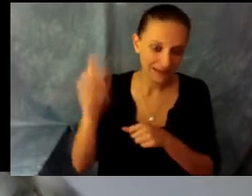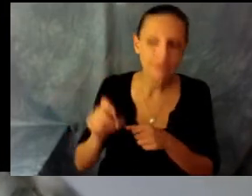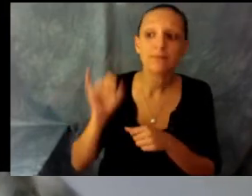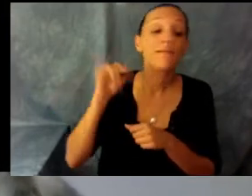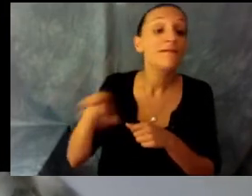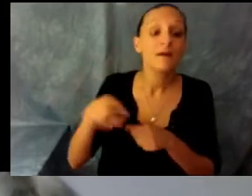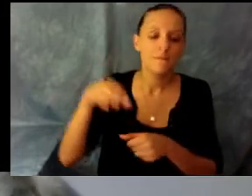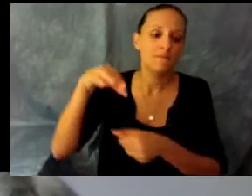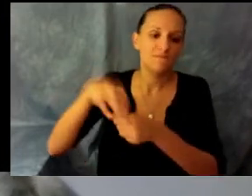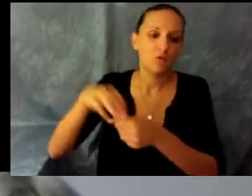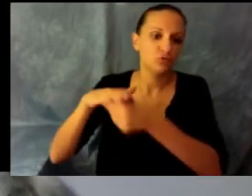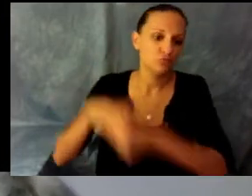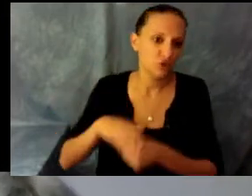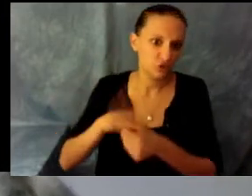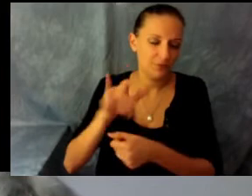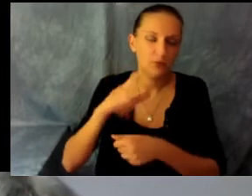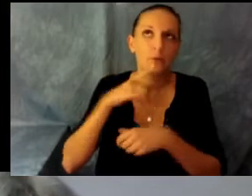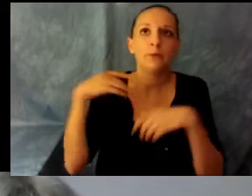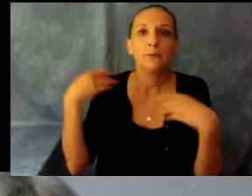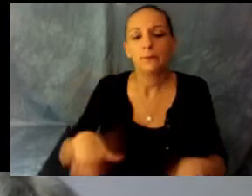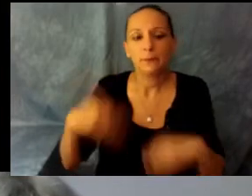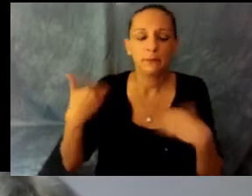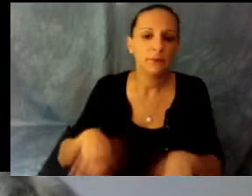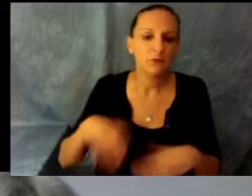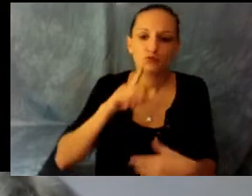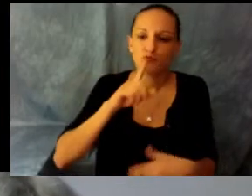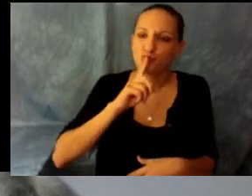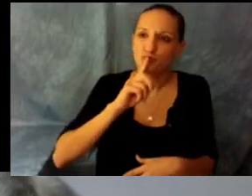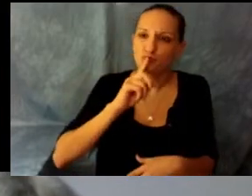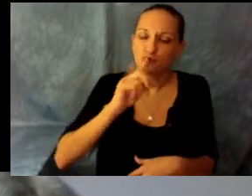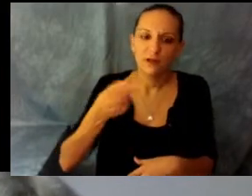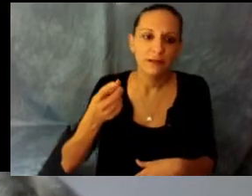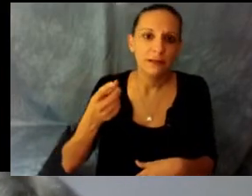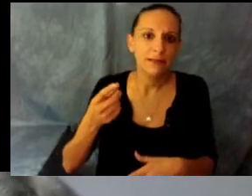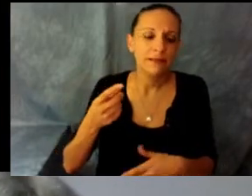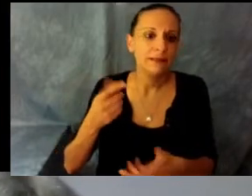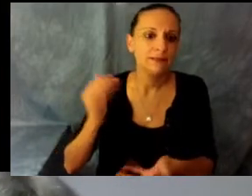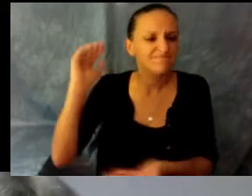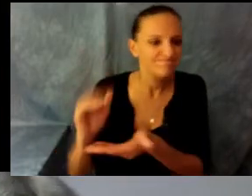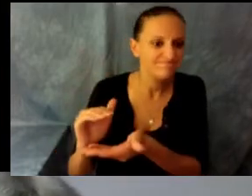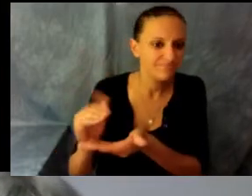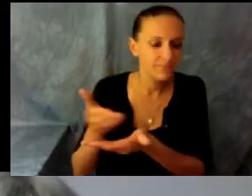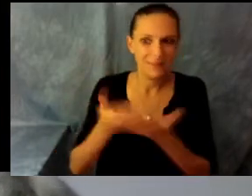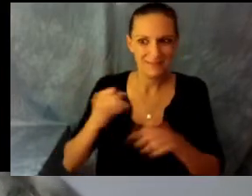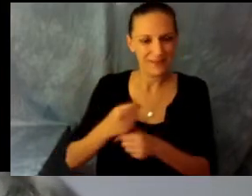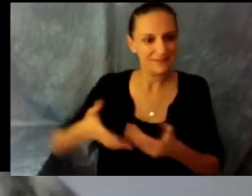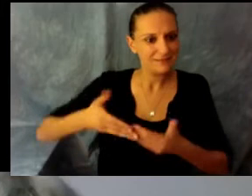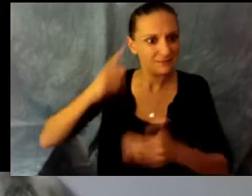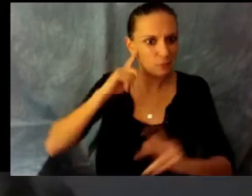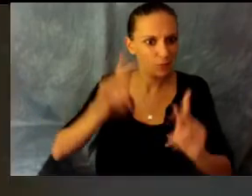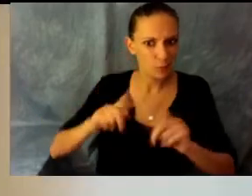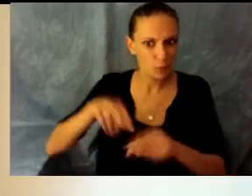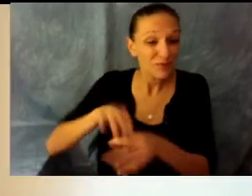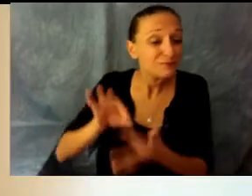voter suppression bill that really minimizes things that make it convenient to vote, especially for folks who have